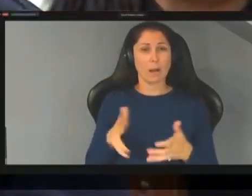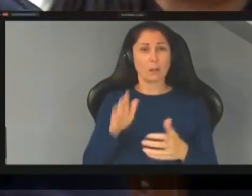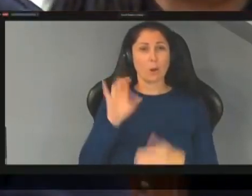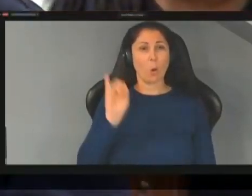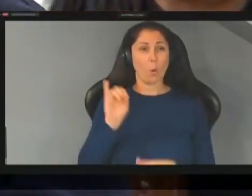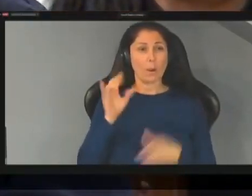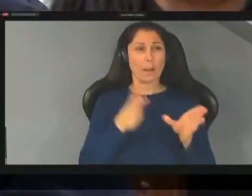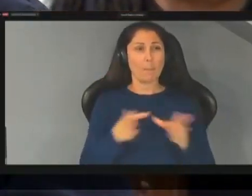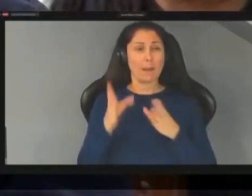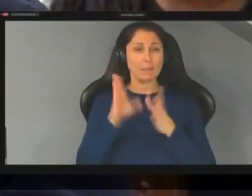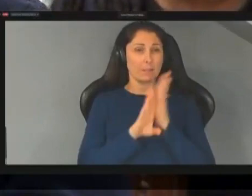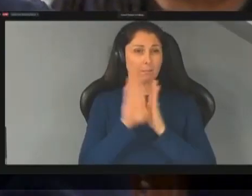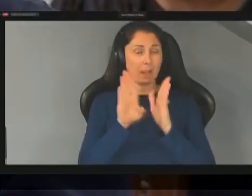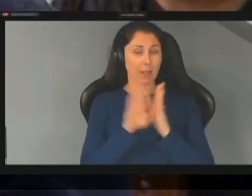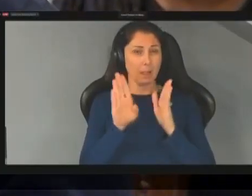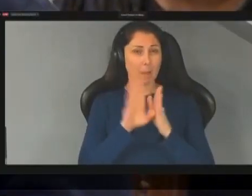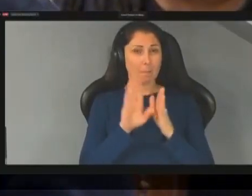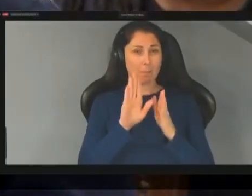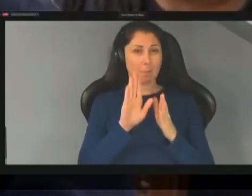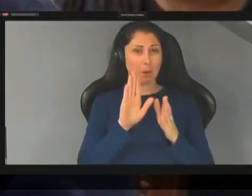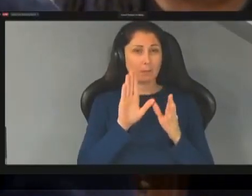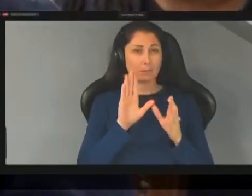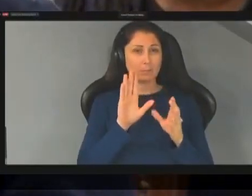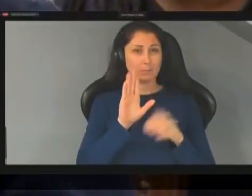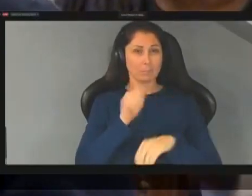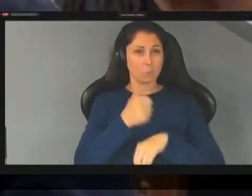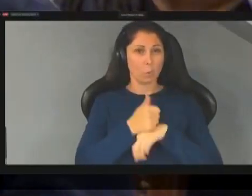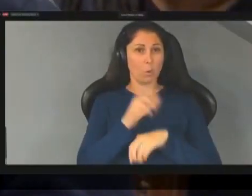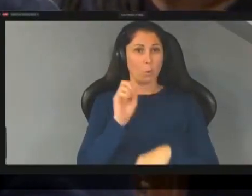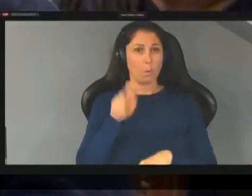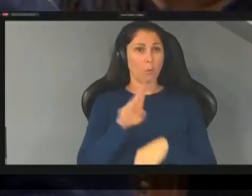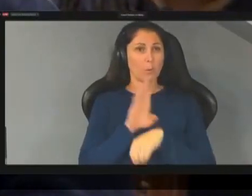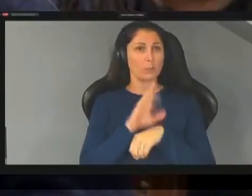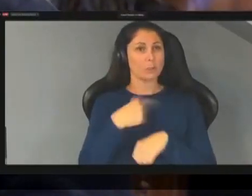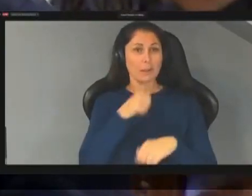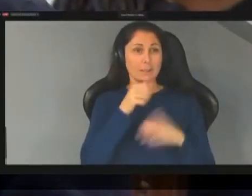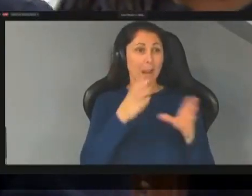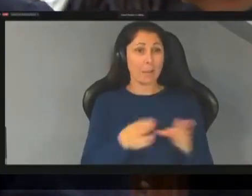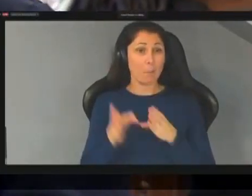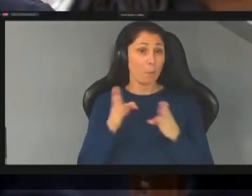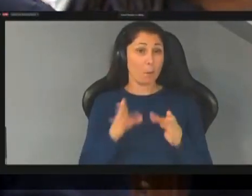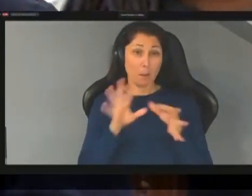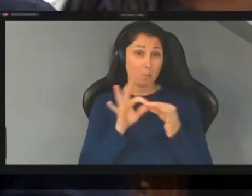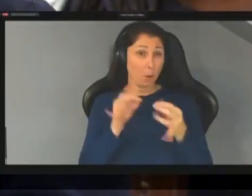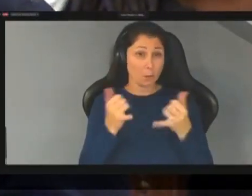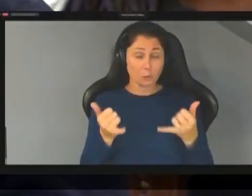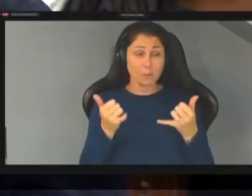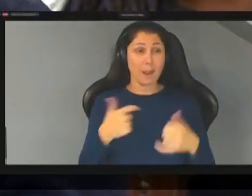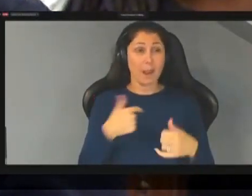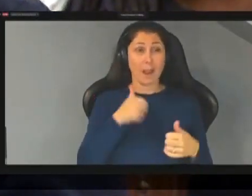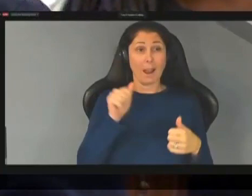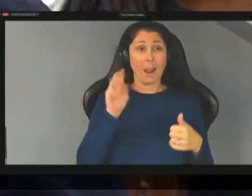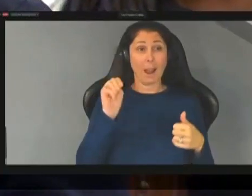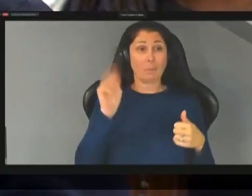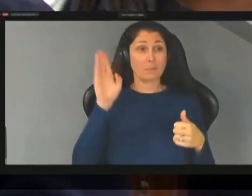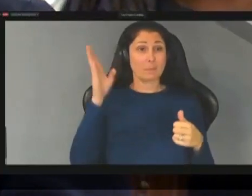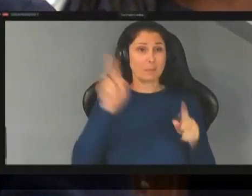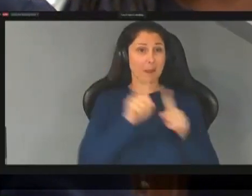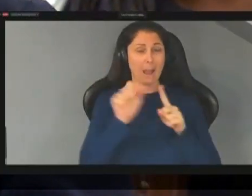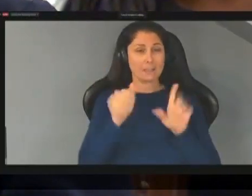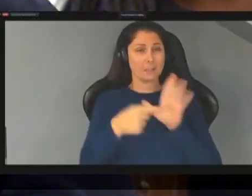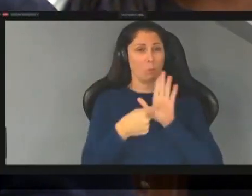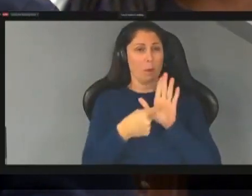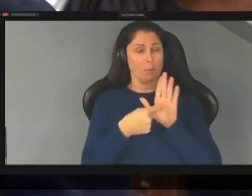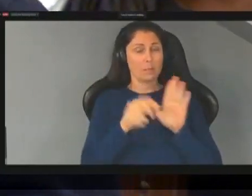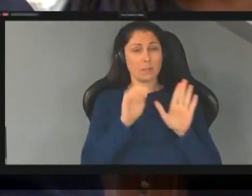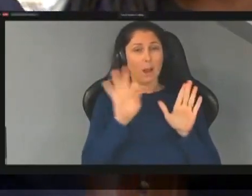Development Corporation. I did not have prepared remarks today. I am speaking as a representative of